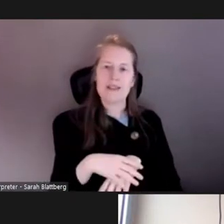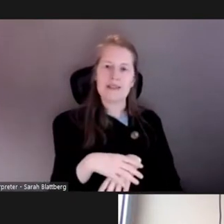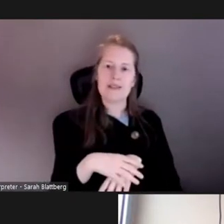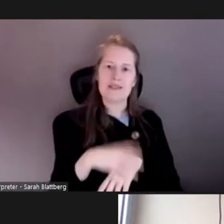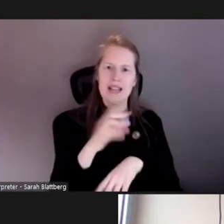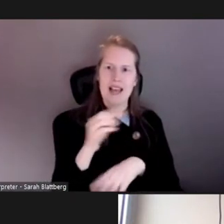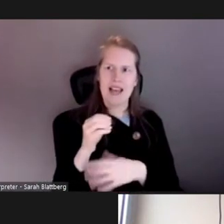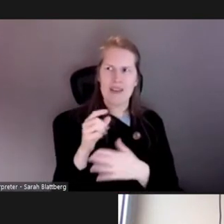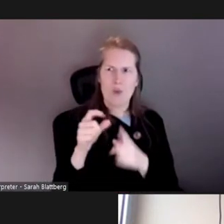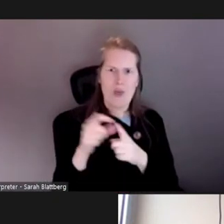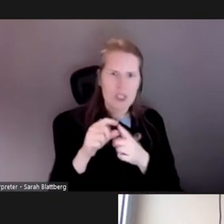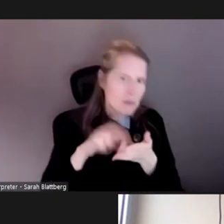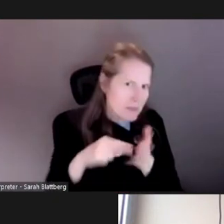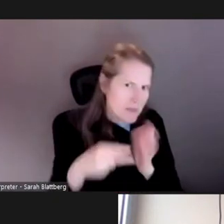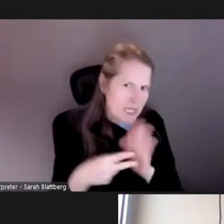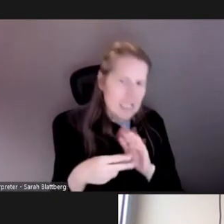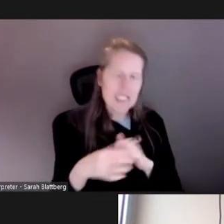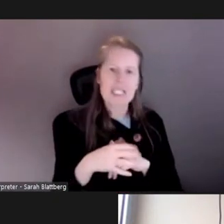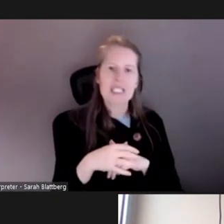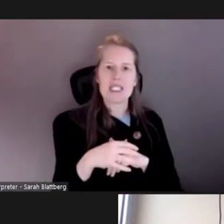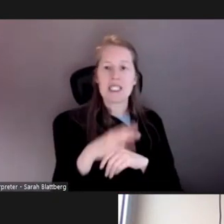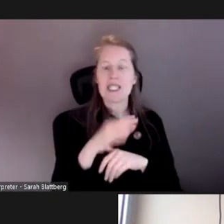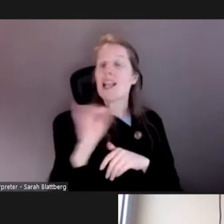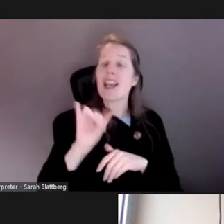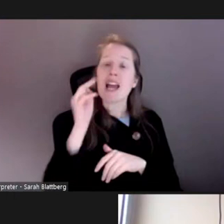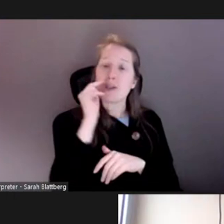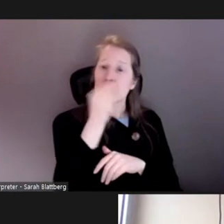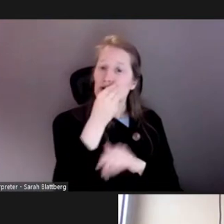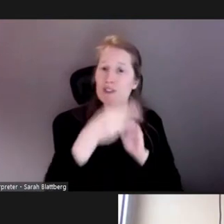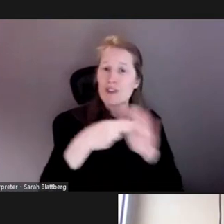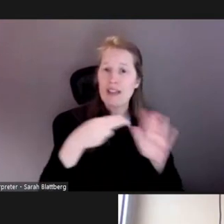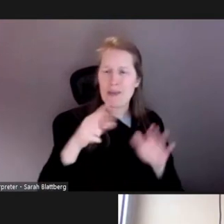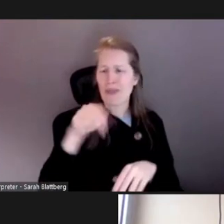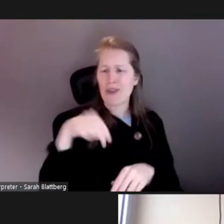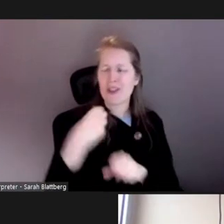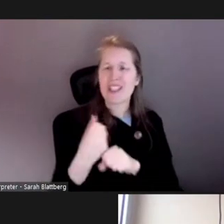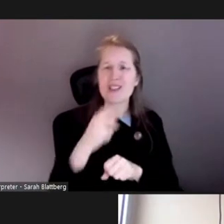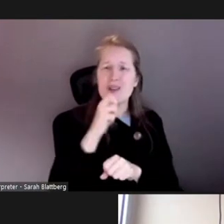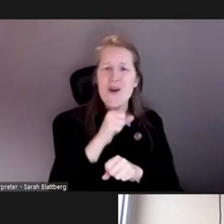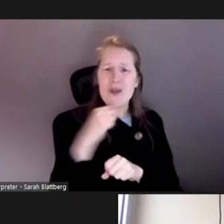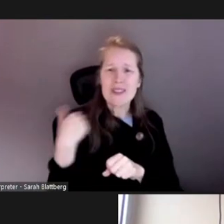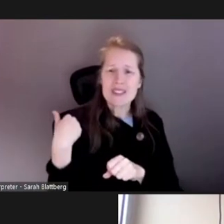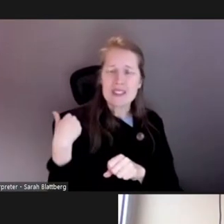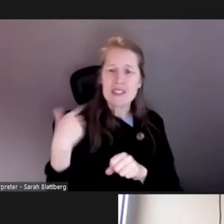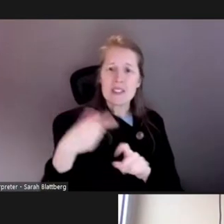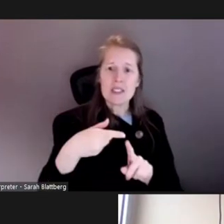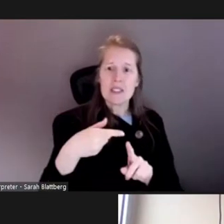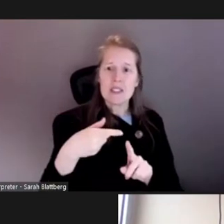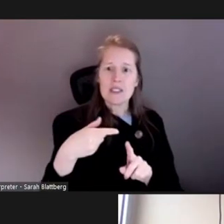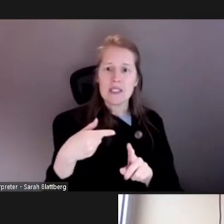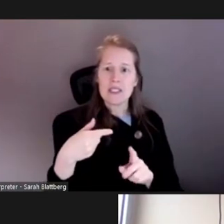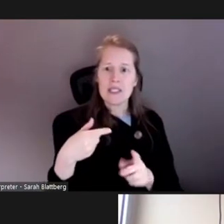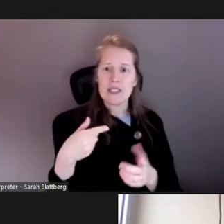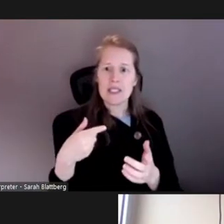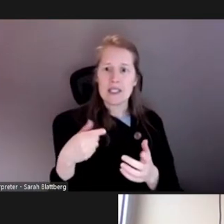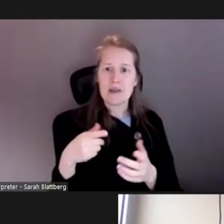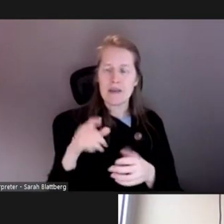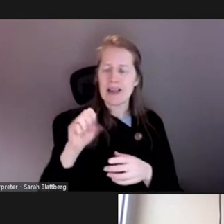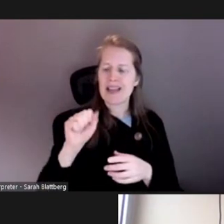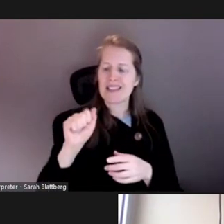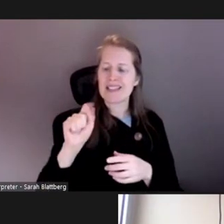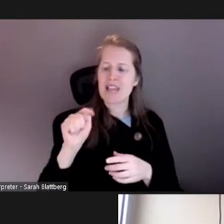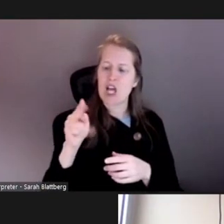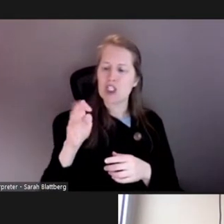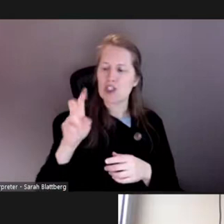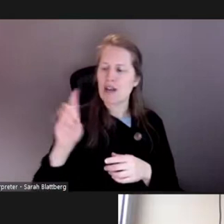terms? And much in the same way with the nutrition label from 30 years ago, we may not, you know, things like saturated fats